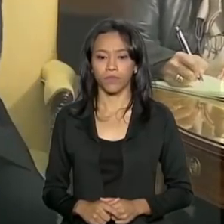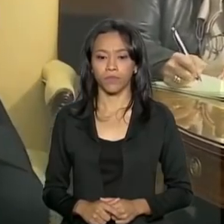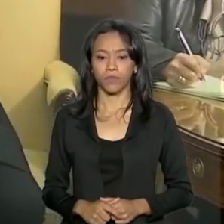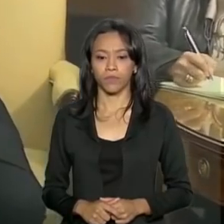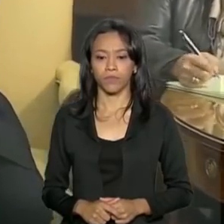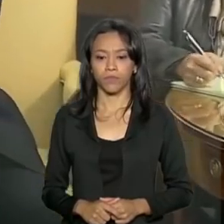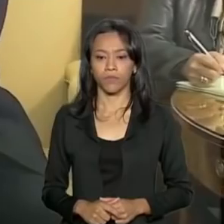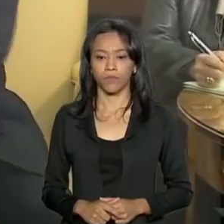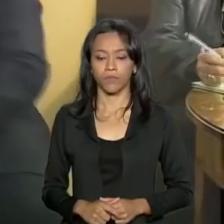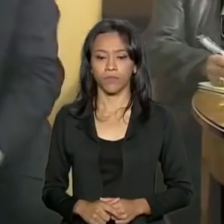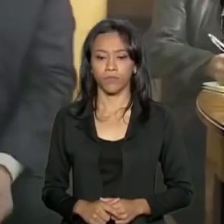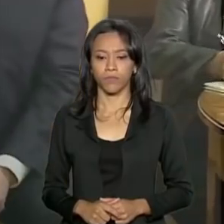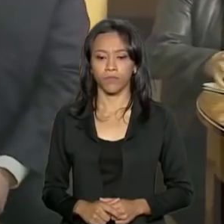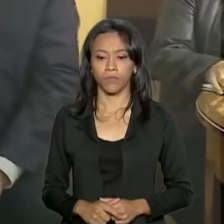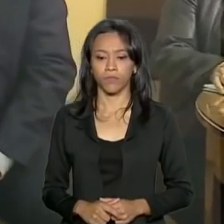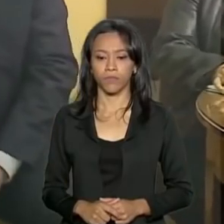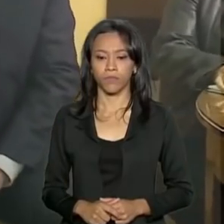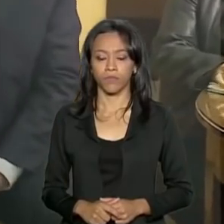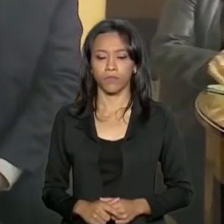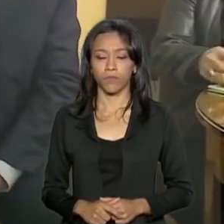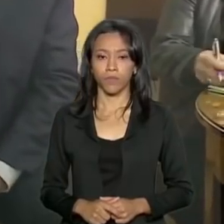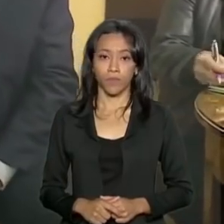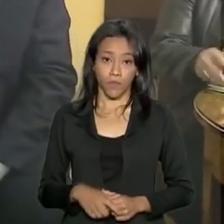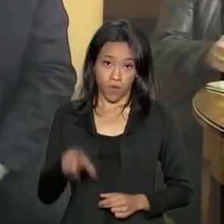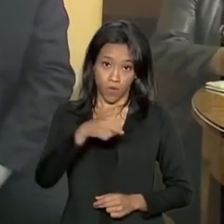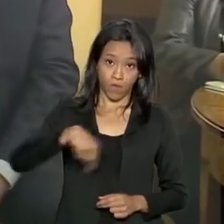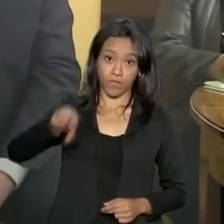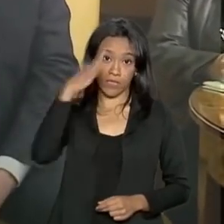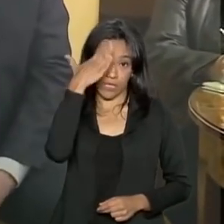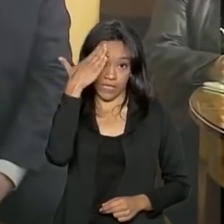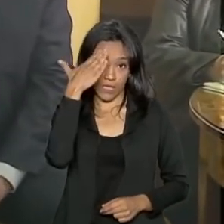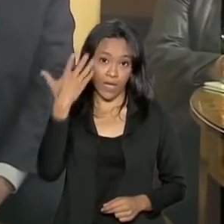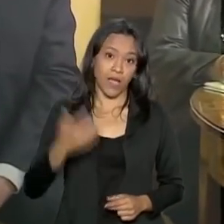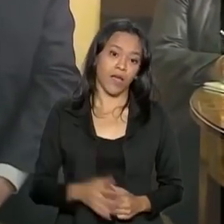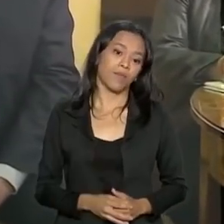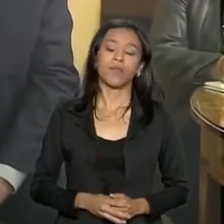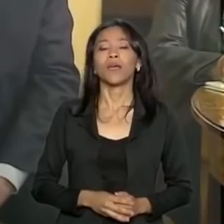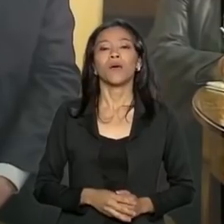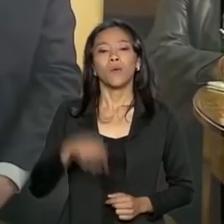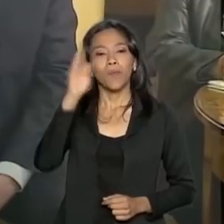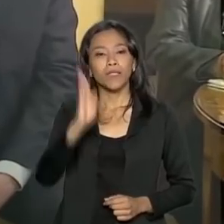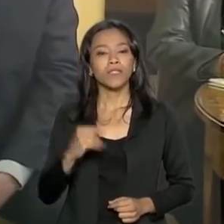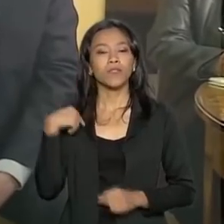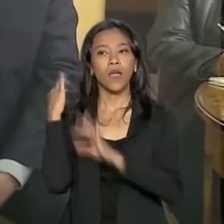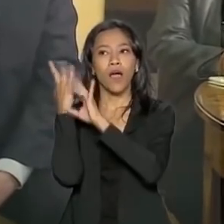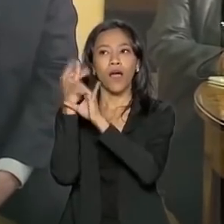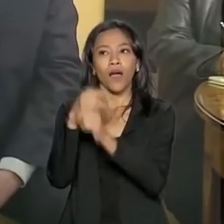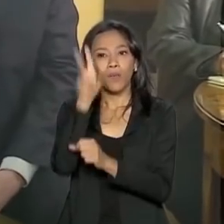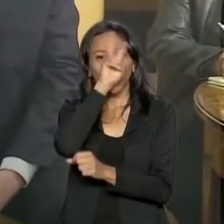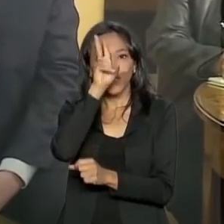an honor to give that to you. Thank you very much. Como vocês sabem, o Brasil tem uma enorme história no futebol, é uma